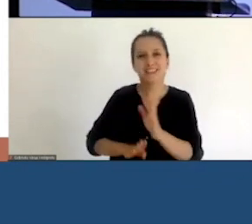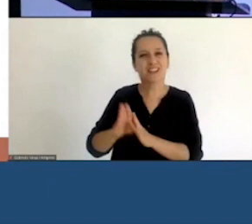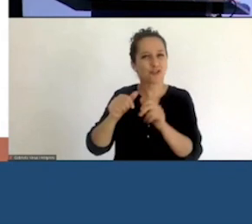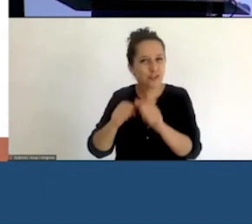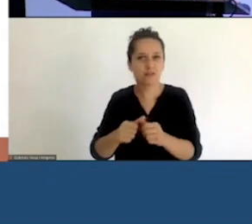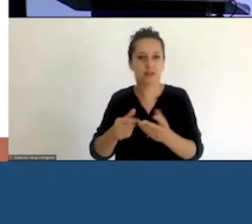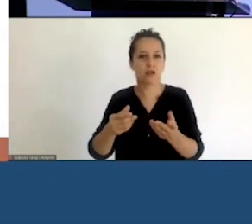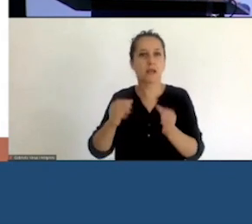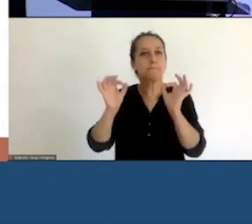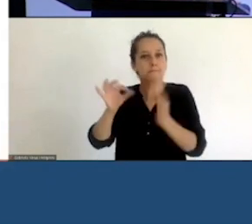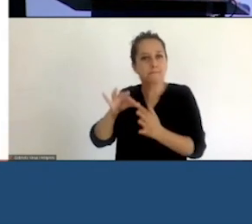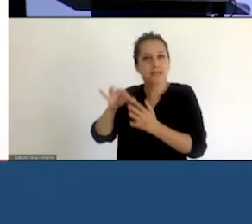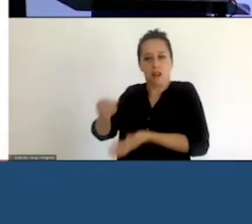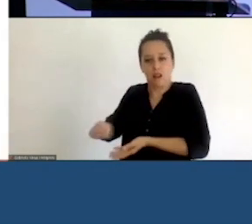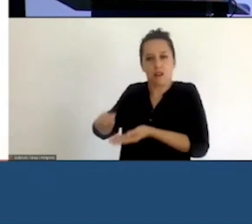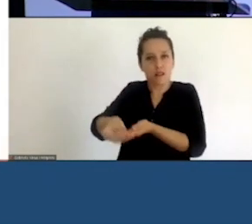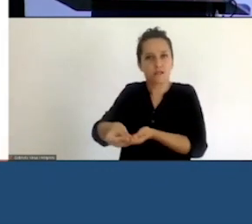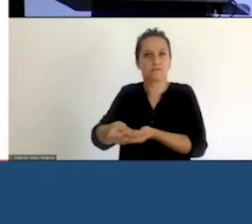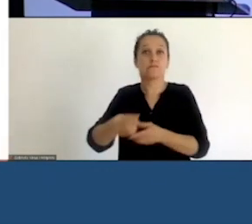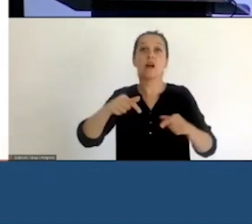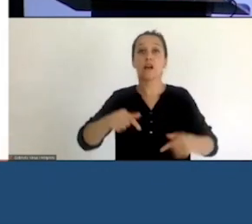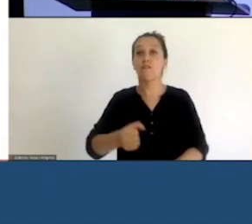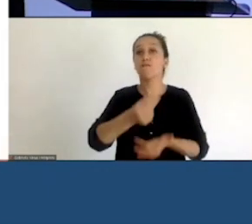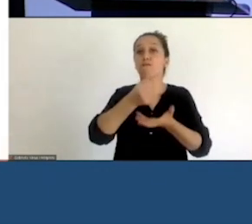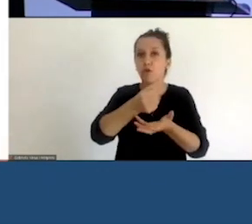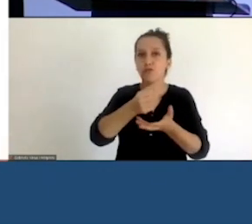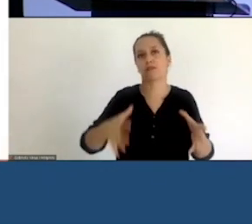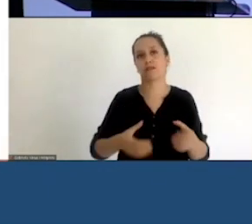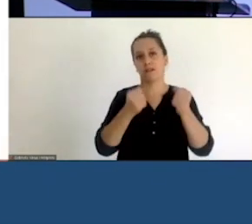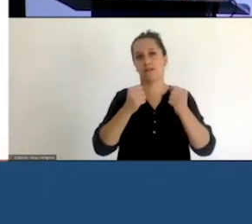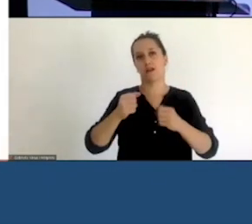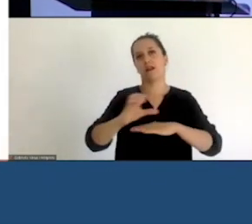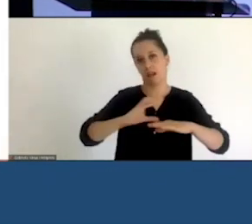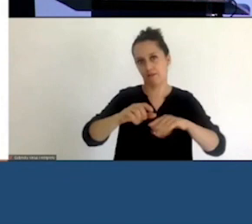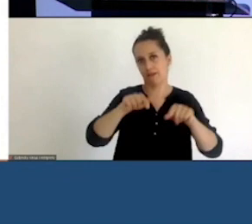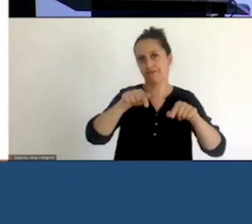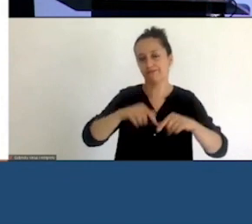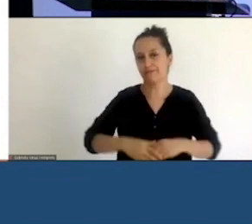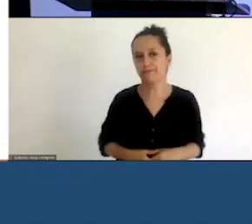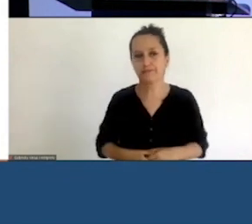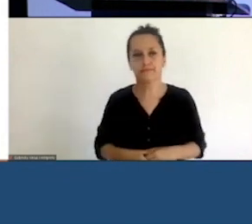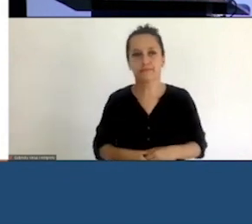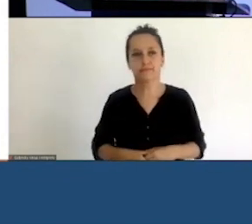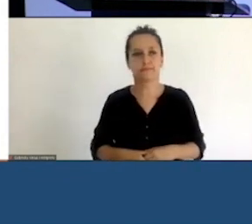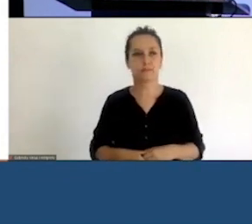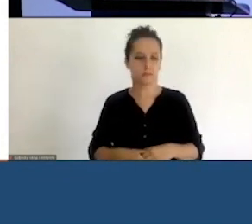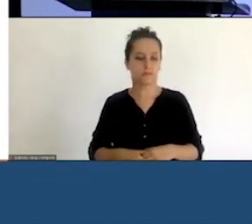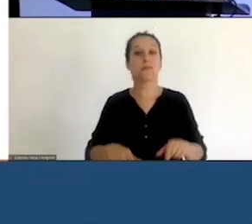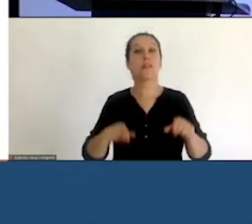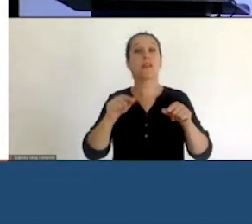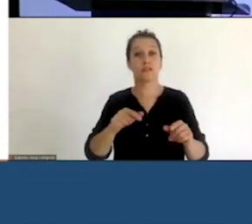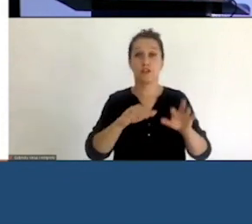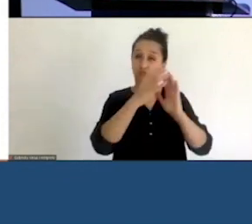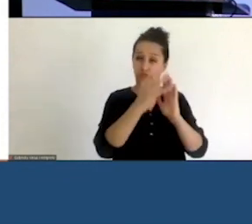SDGs, and the Resilience Fund of the Caribbean. So, to end, this document is